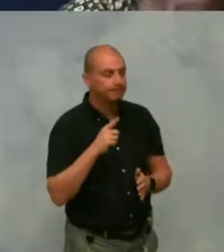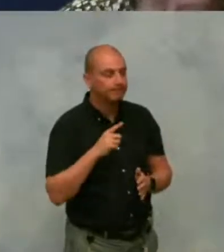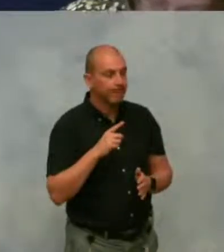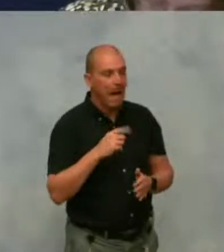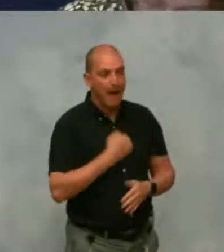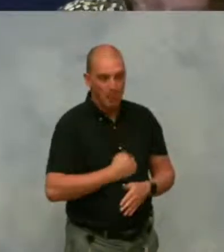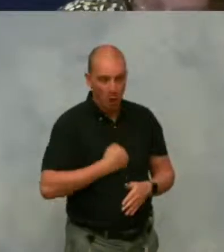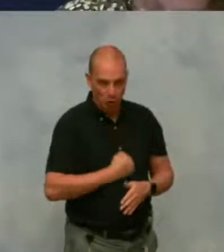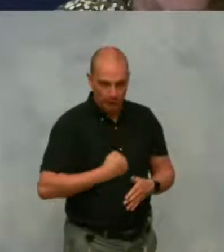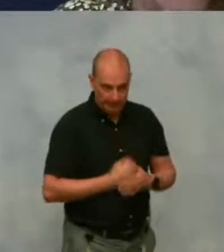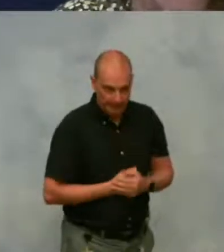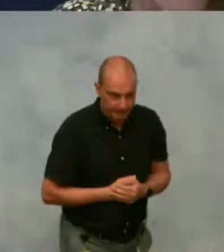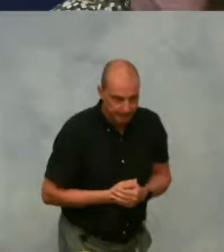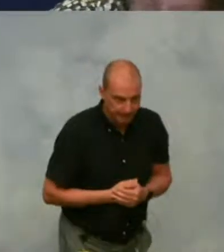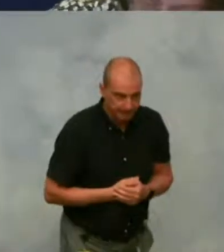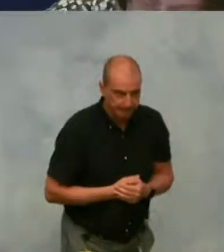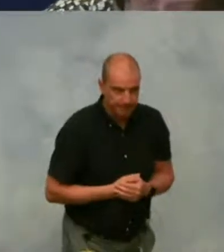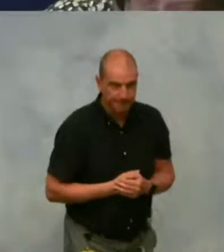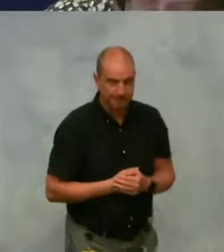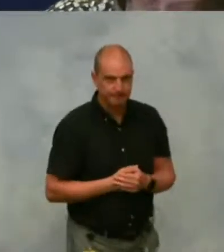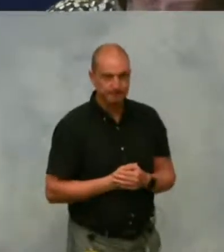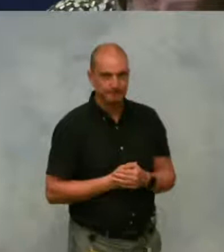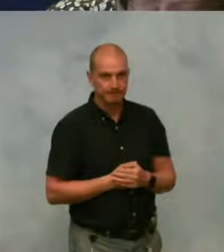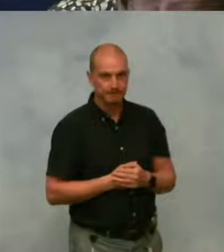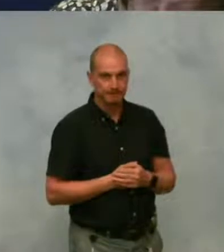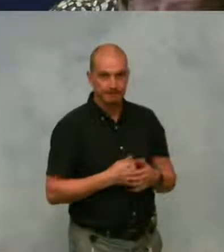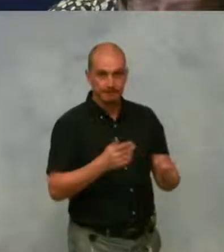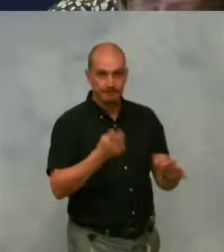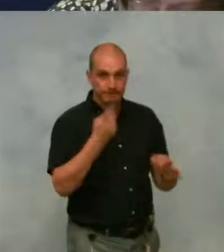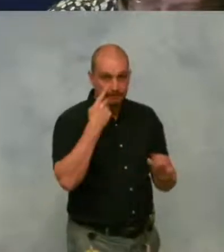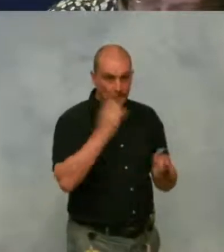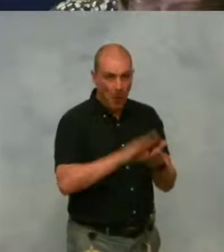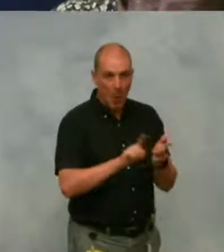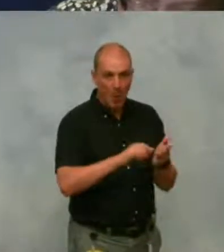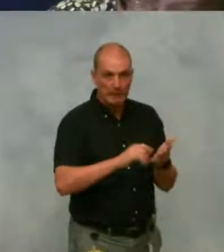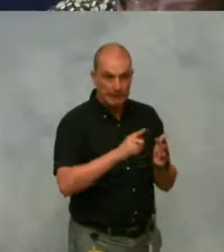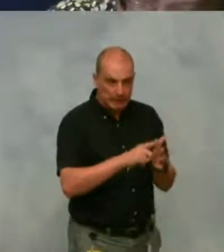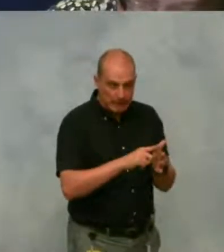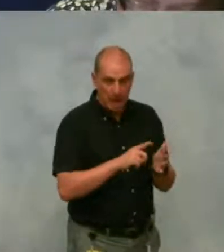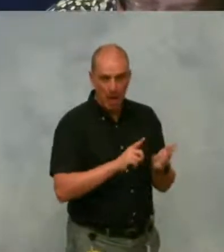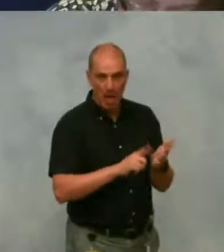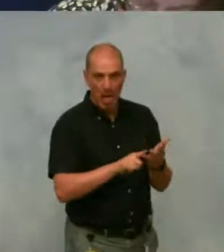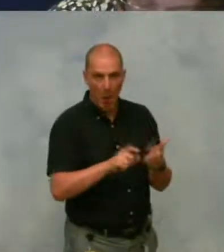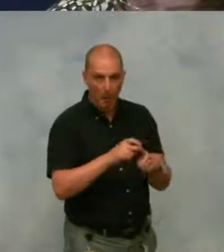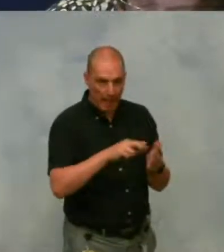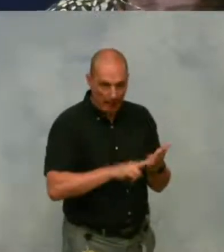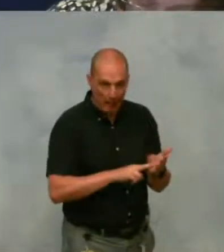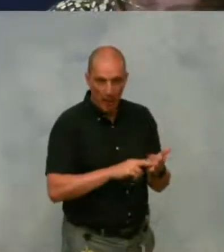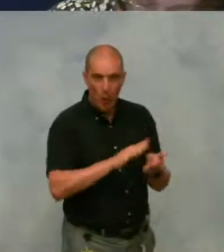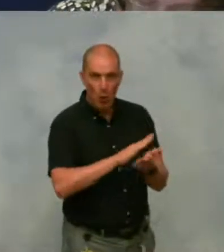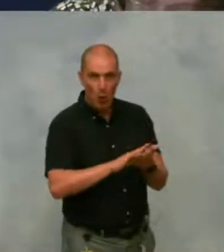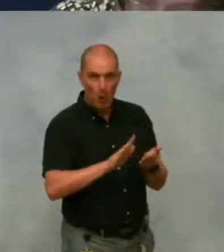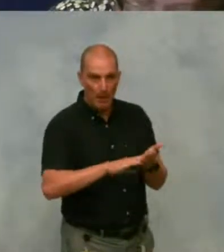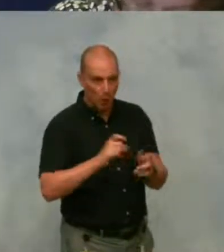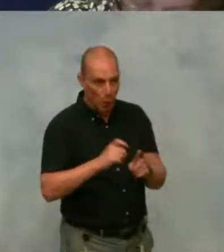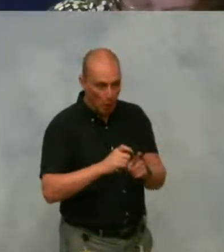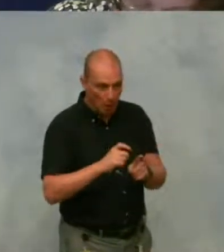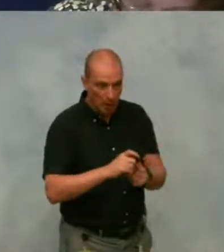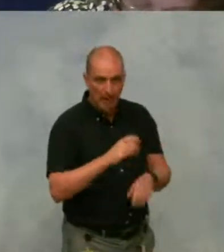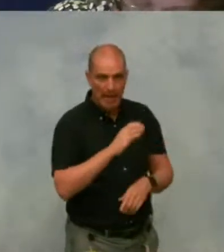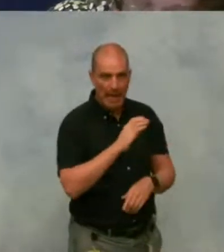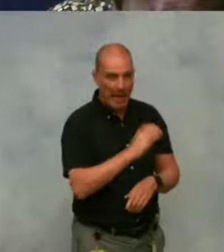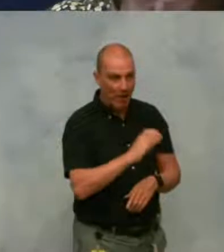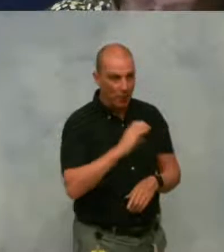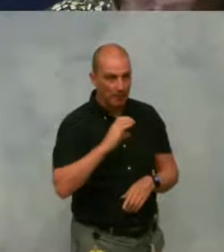Apologies, thank you. I can see that we have Councillor Hose, Councillor Loudon, Councillor Hugh MacDonald, Councillor Catherine